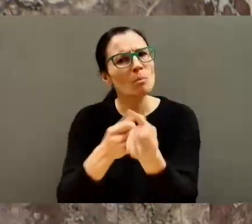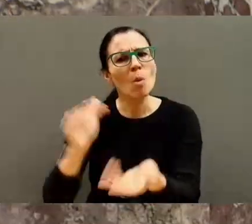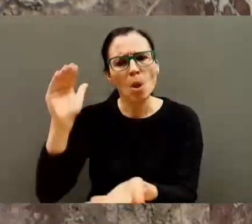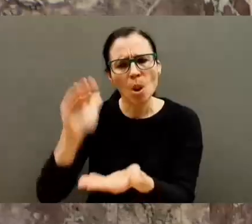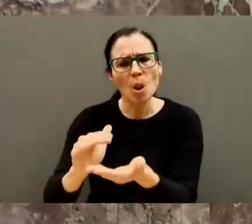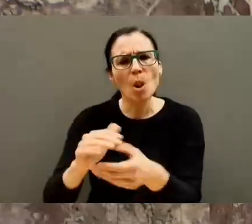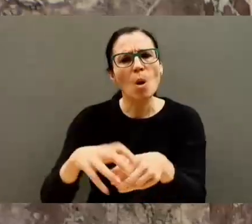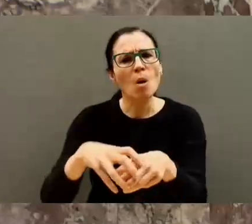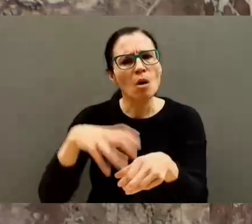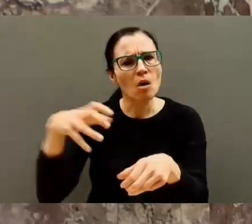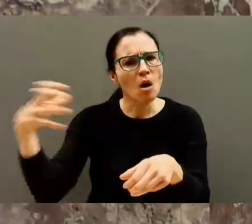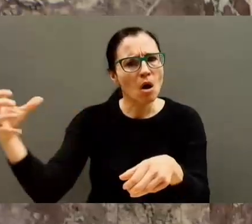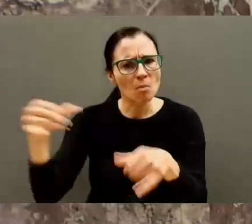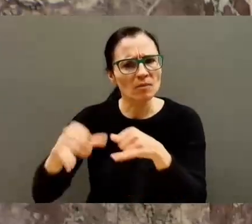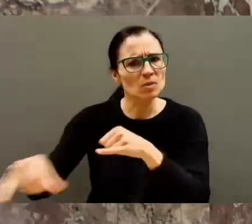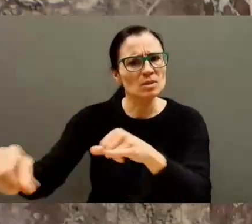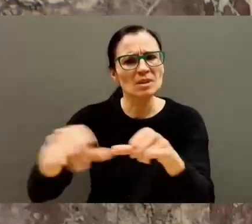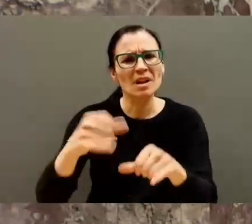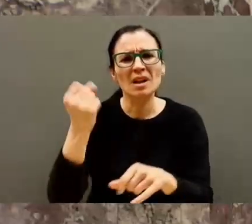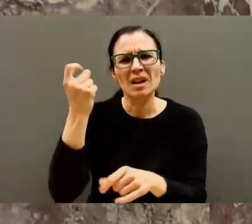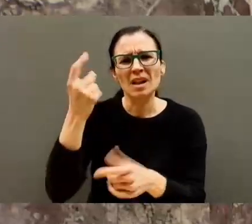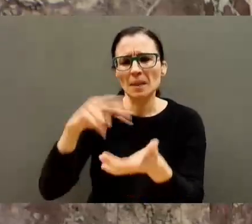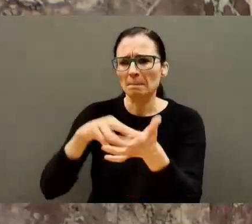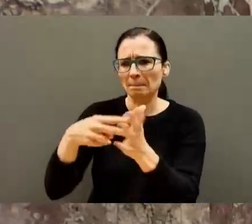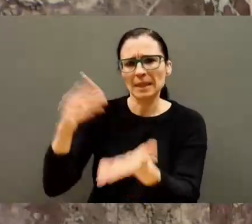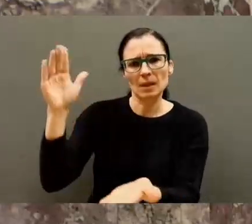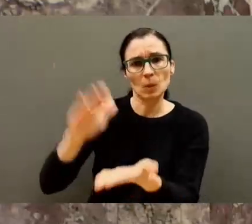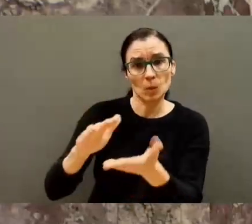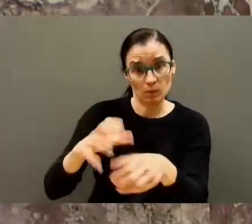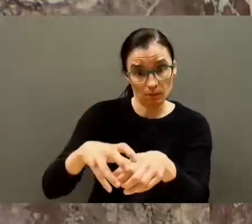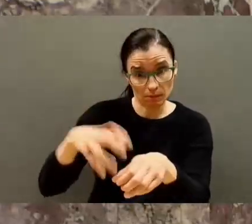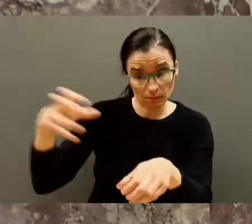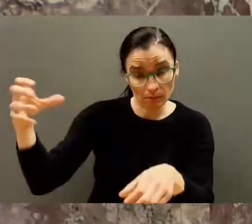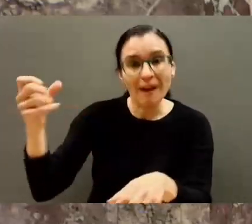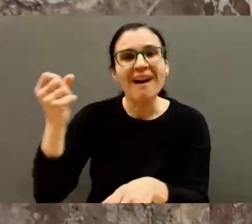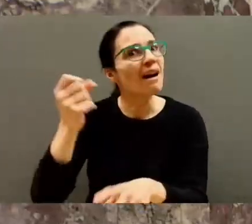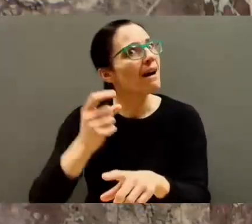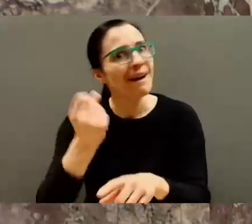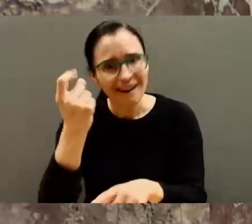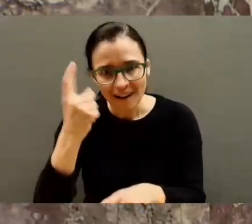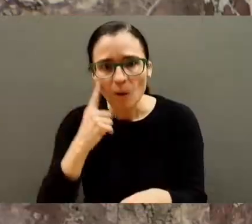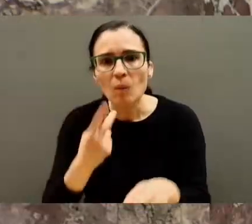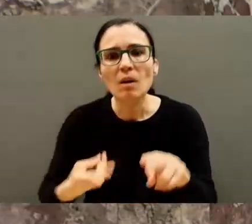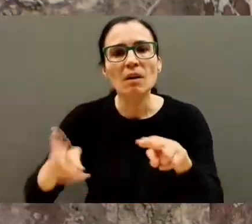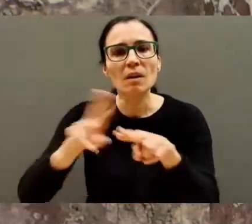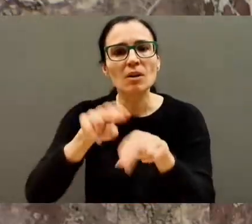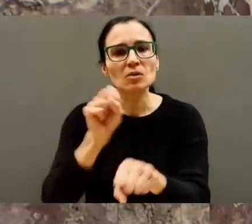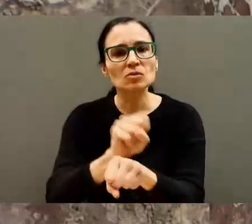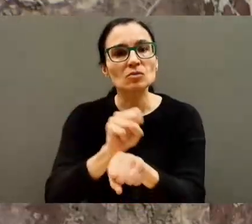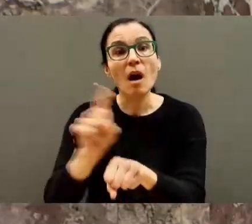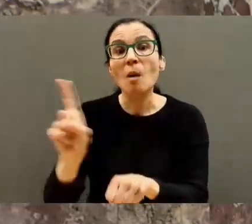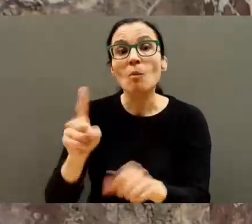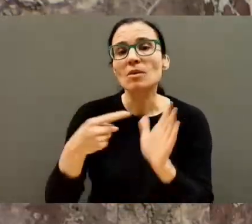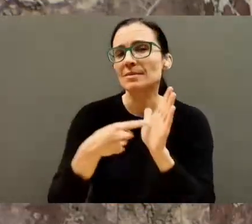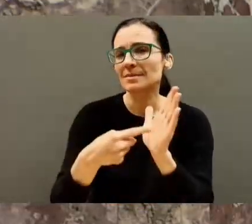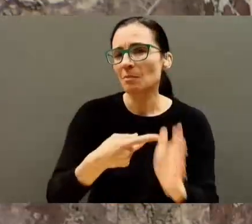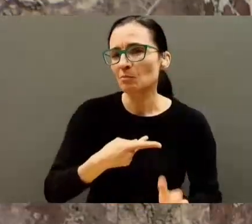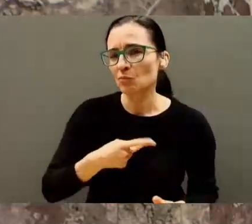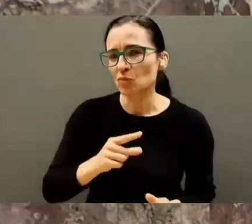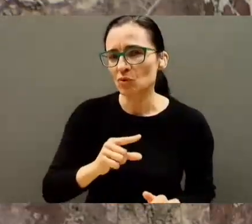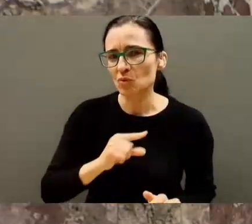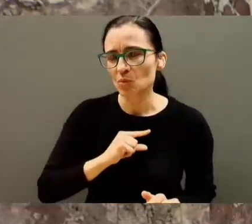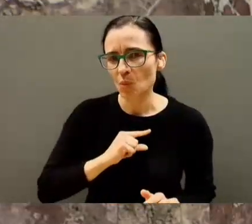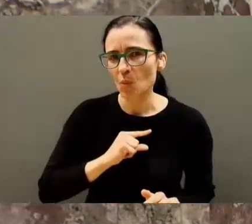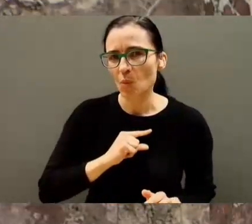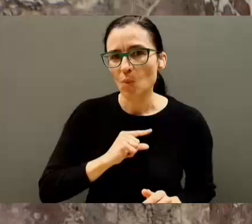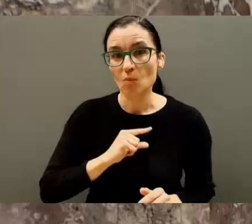George. They're against it. It promotes and supports electrification, and our electrification policy supports wind projects